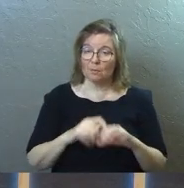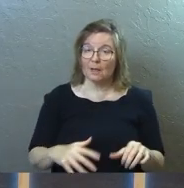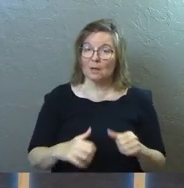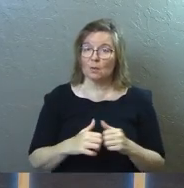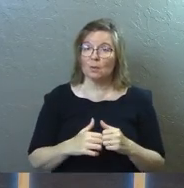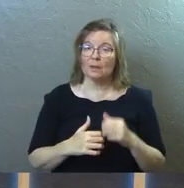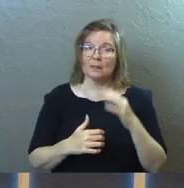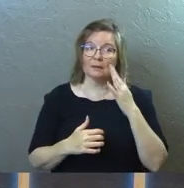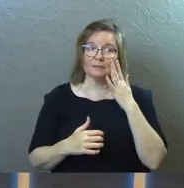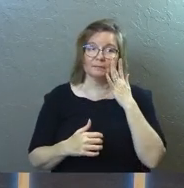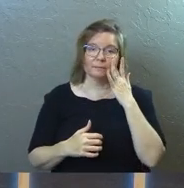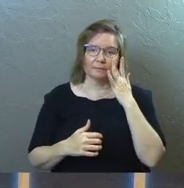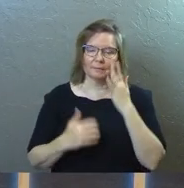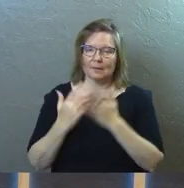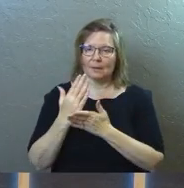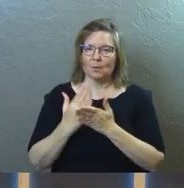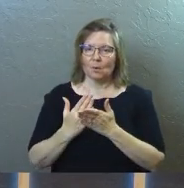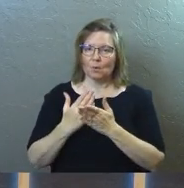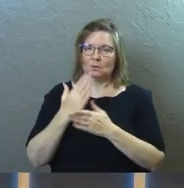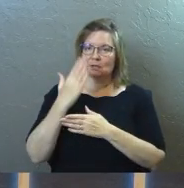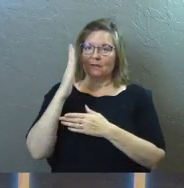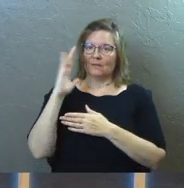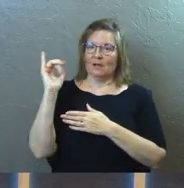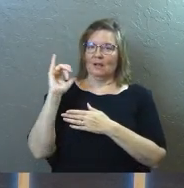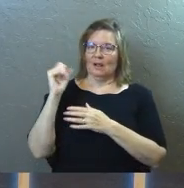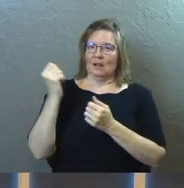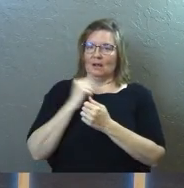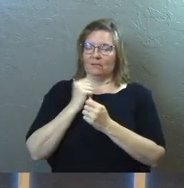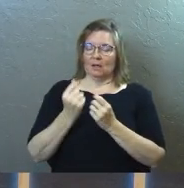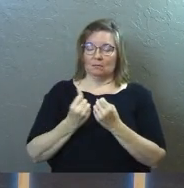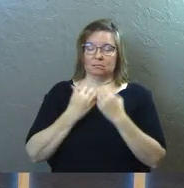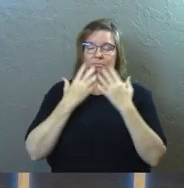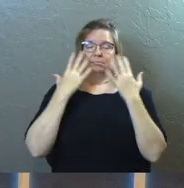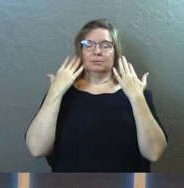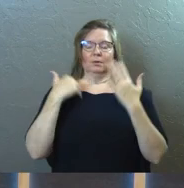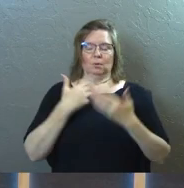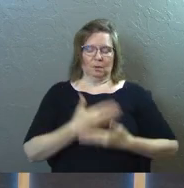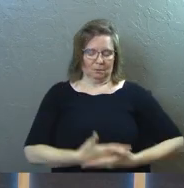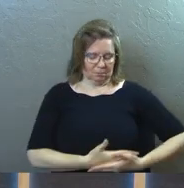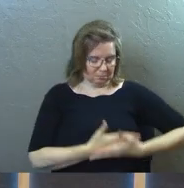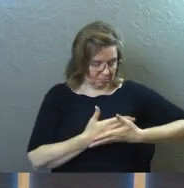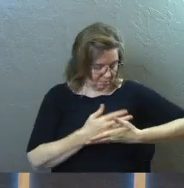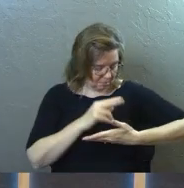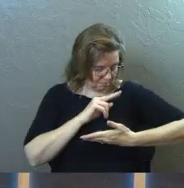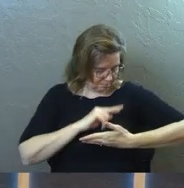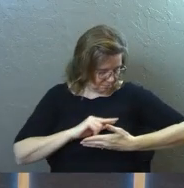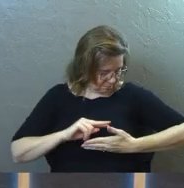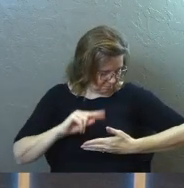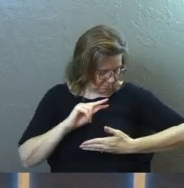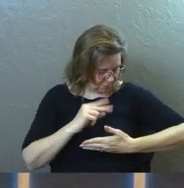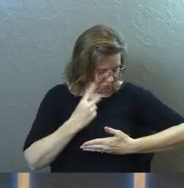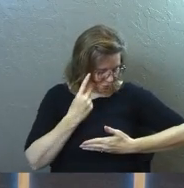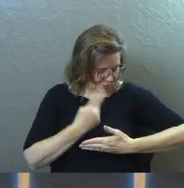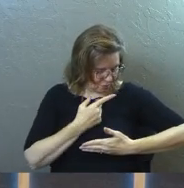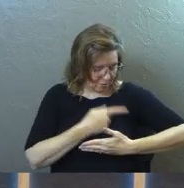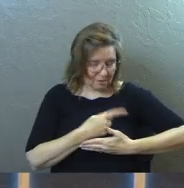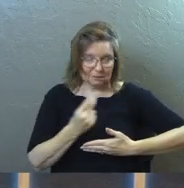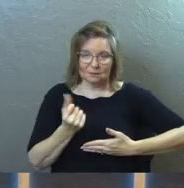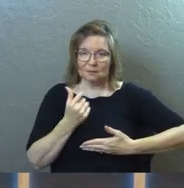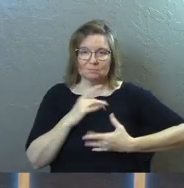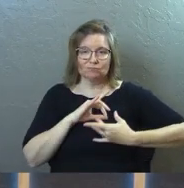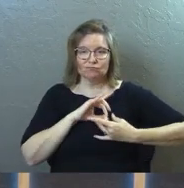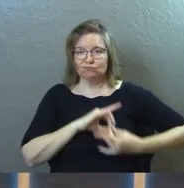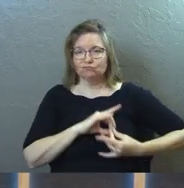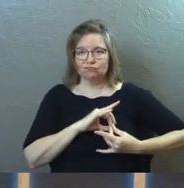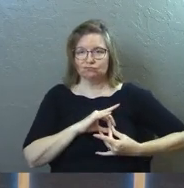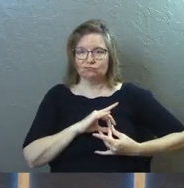blessed with this portion of divine love that came over you. And when you saw them, you instantly